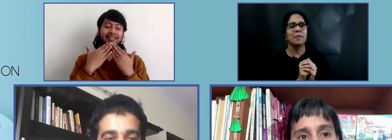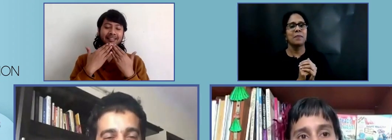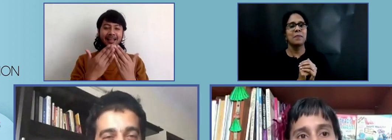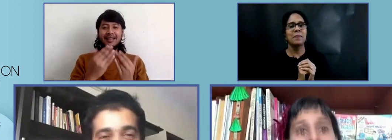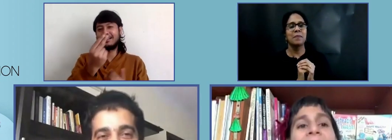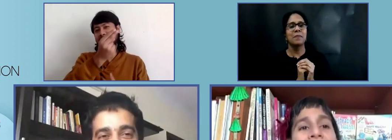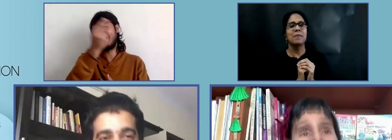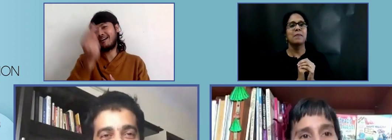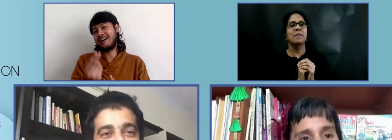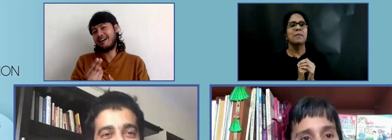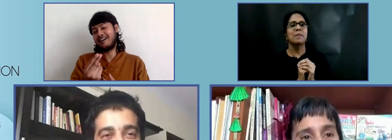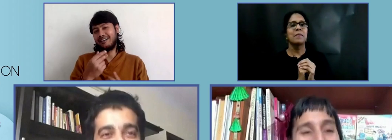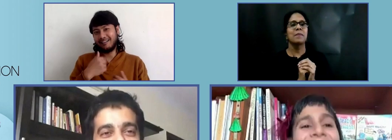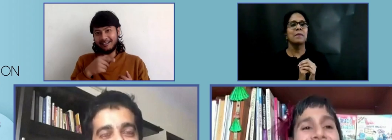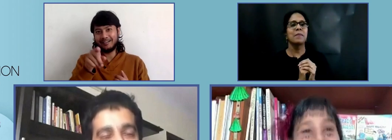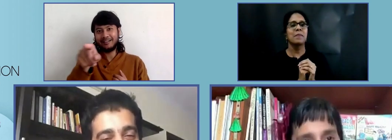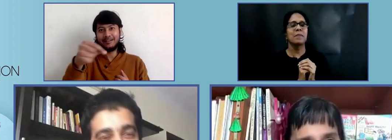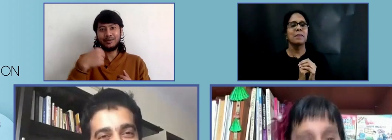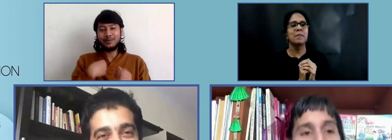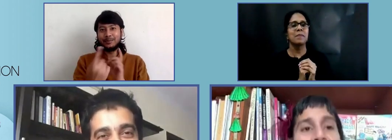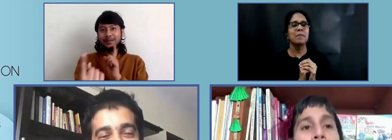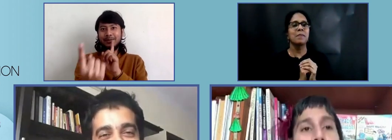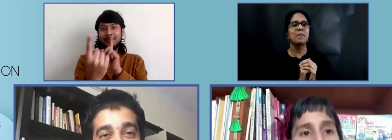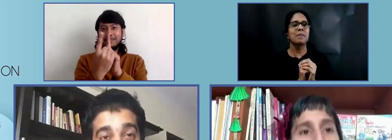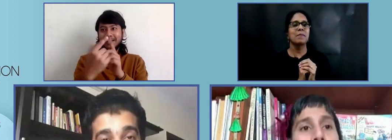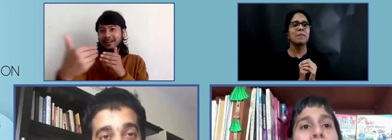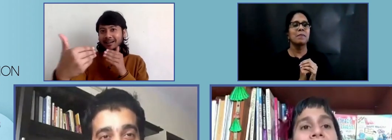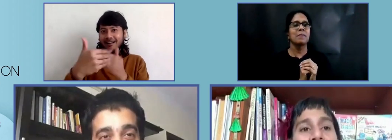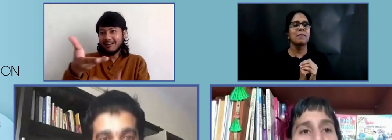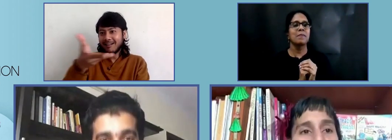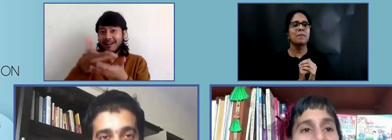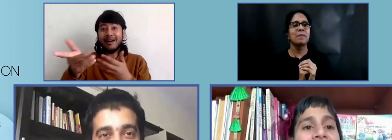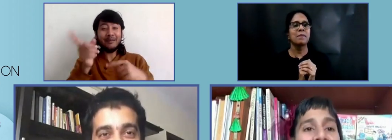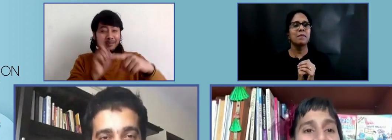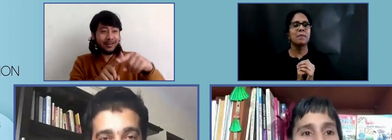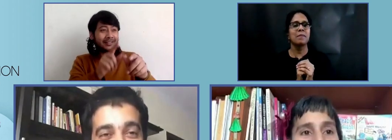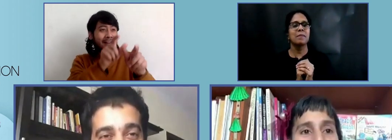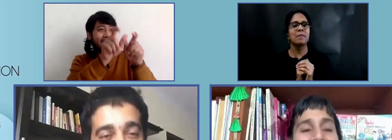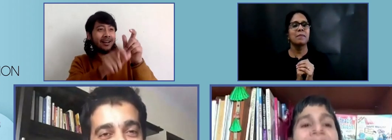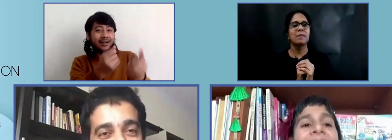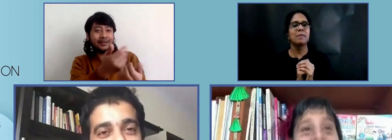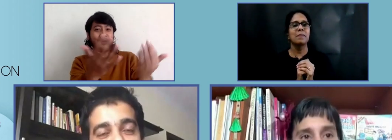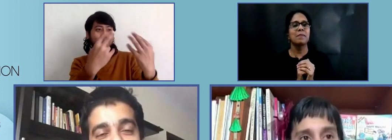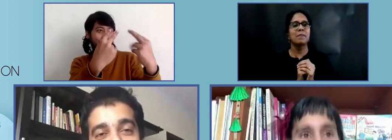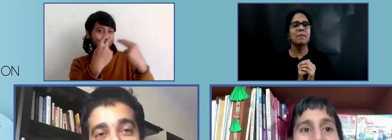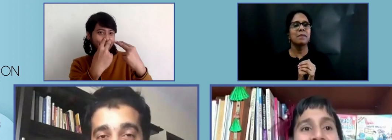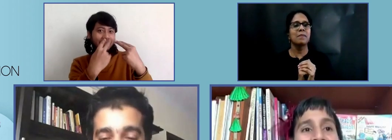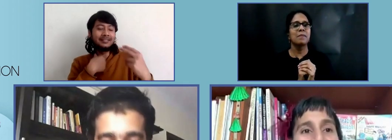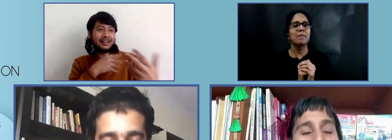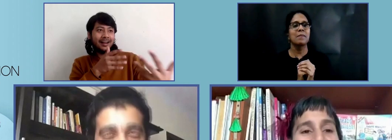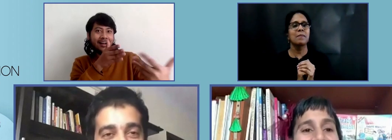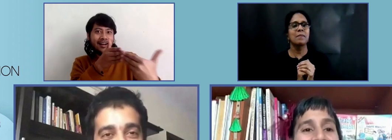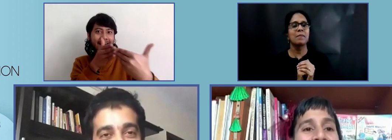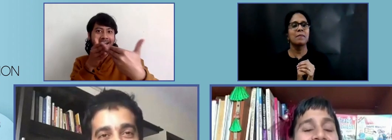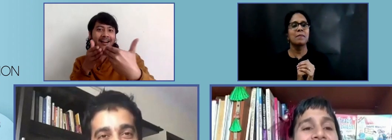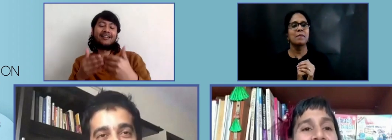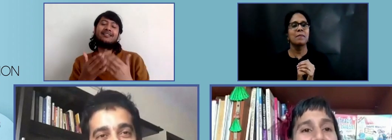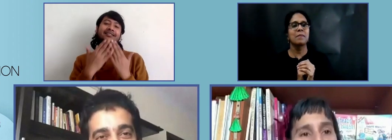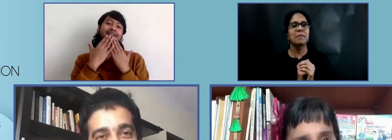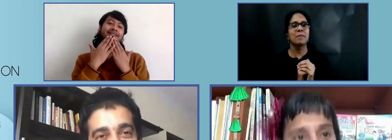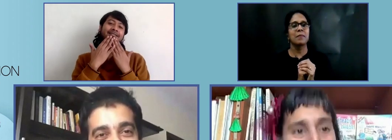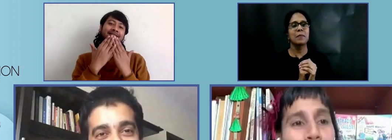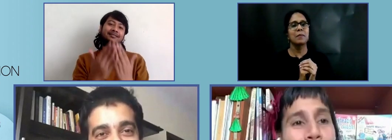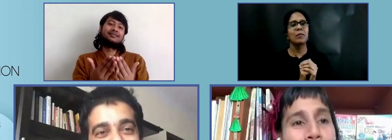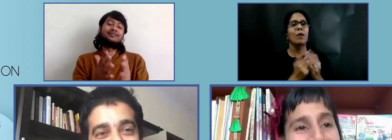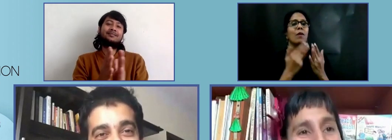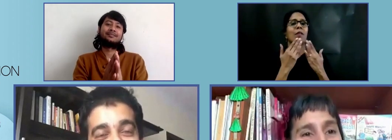connect with you and so many more amazing people who are watching us right now. So thank you so much,